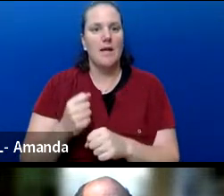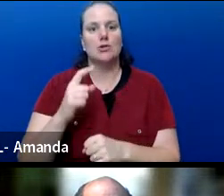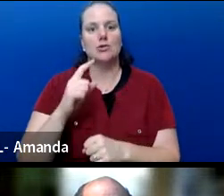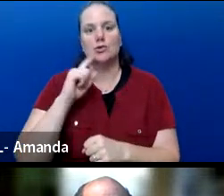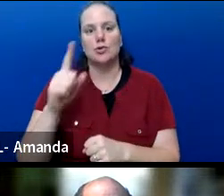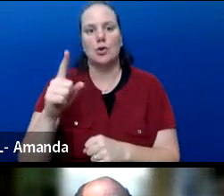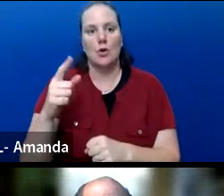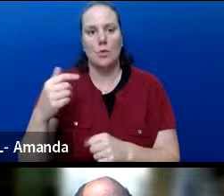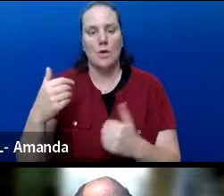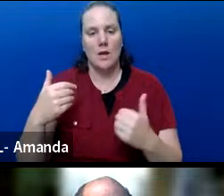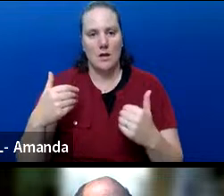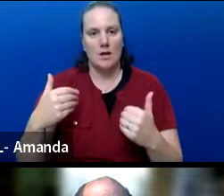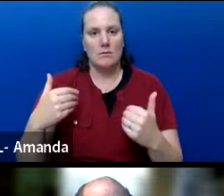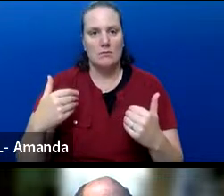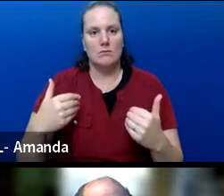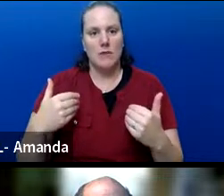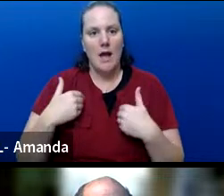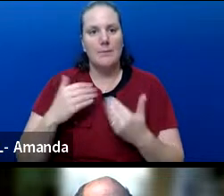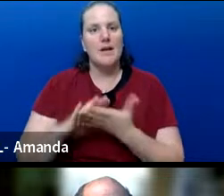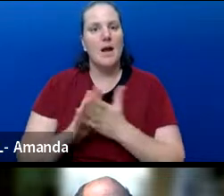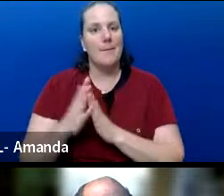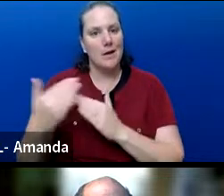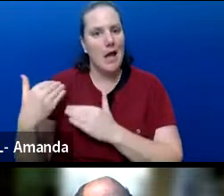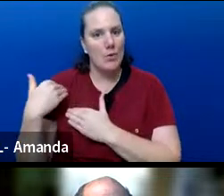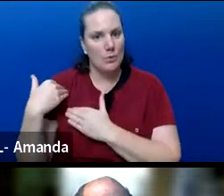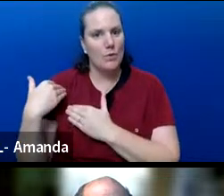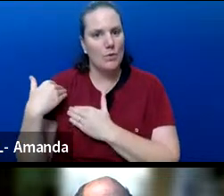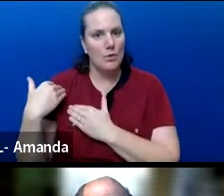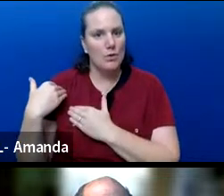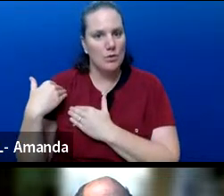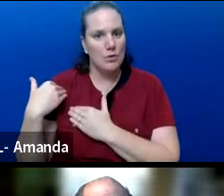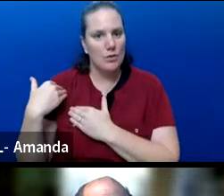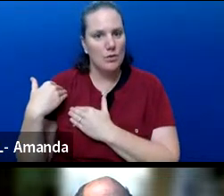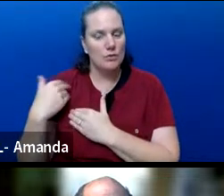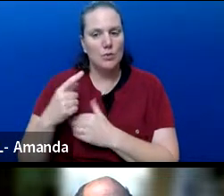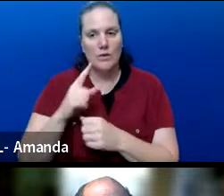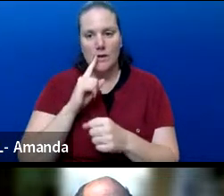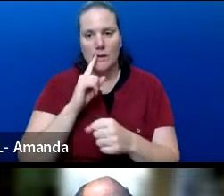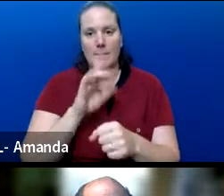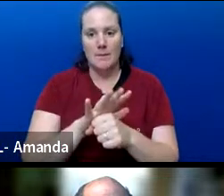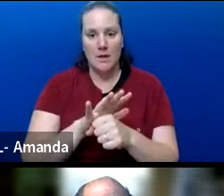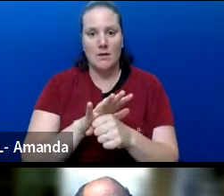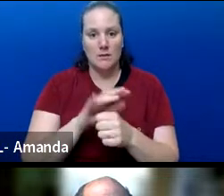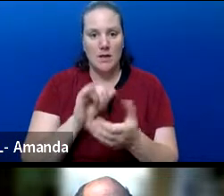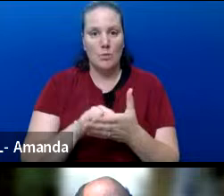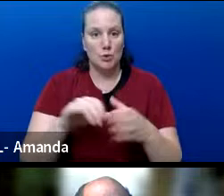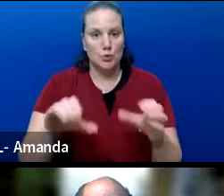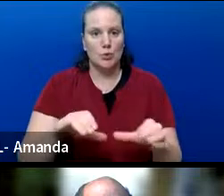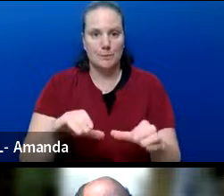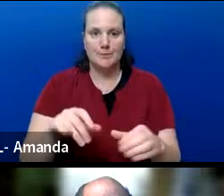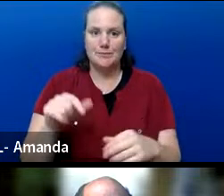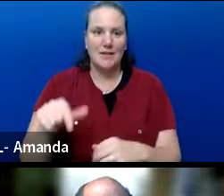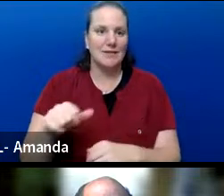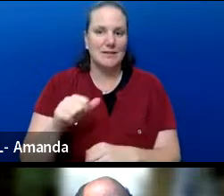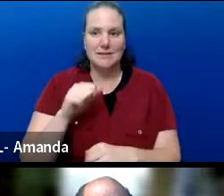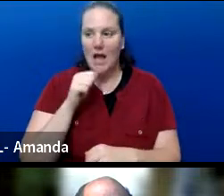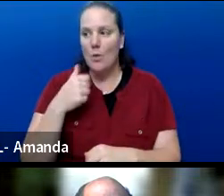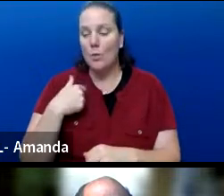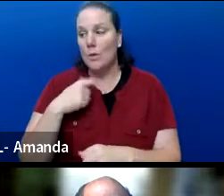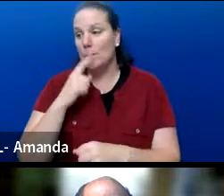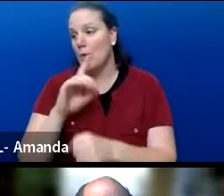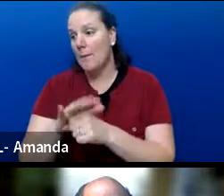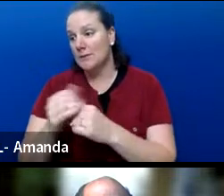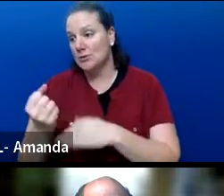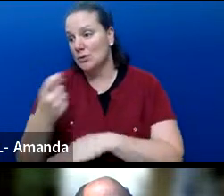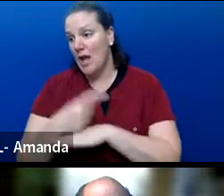hold ourselves accountable to the commitments that are made. So this is not a we promise today and